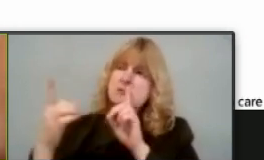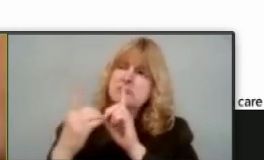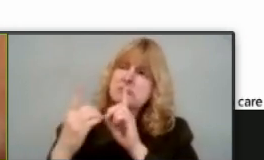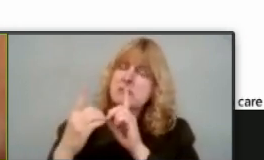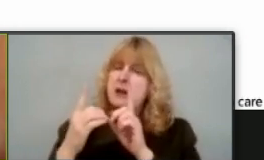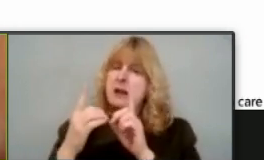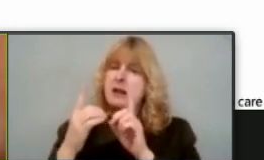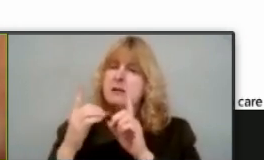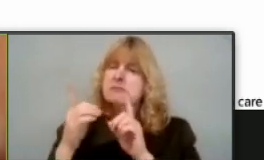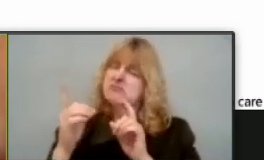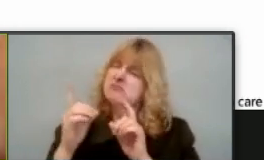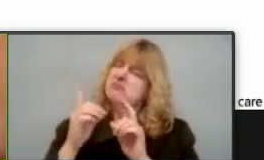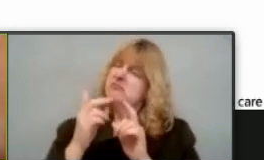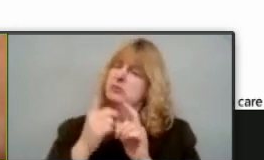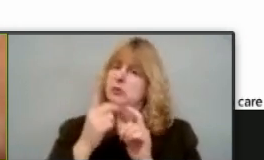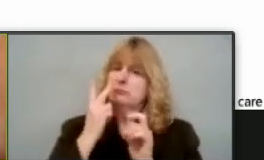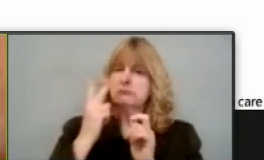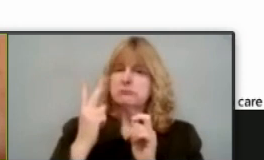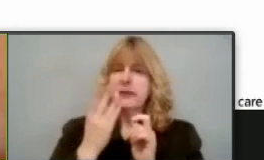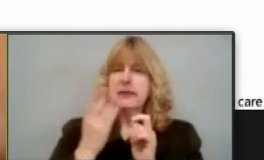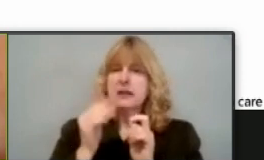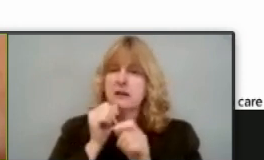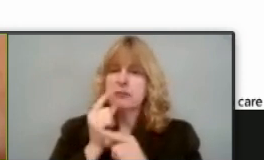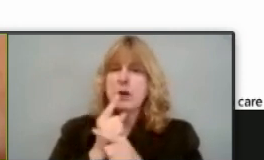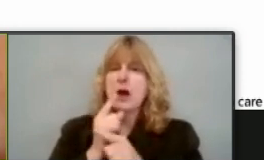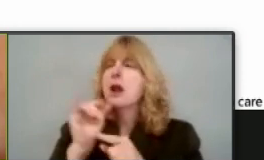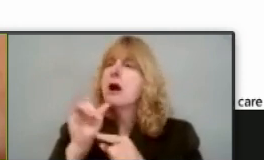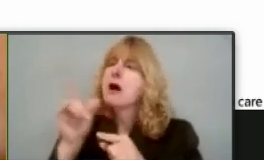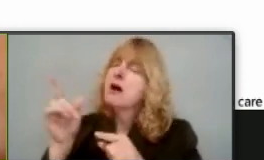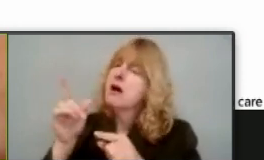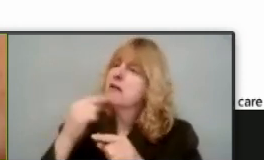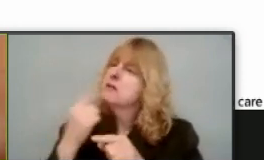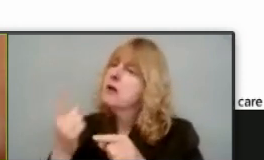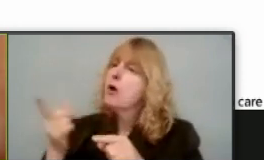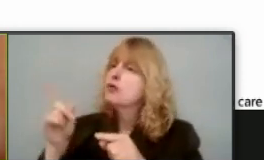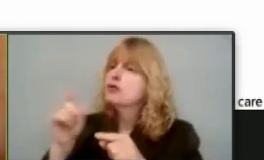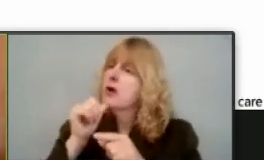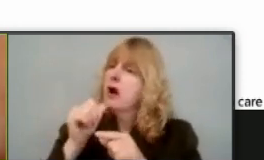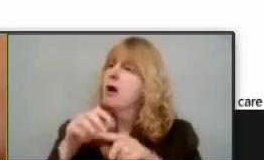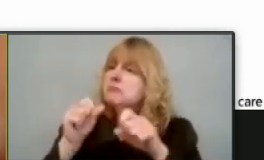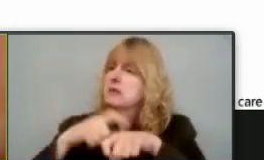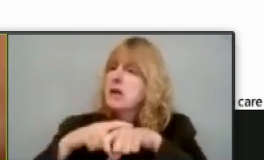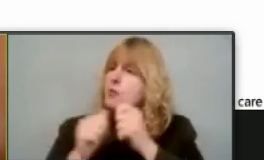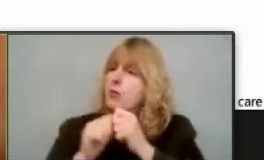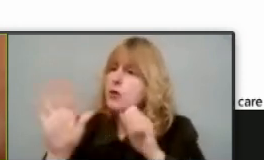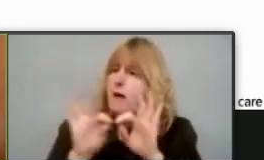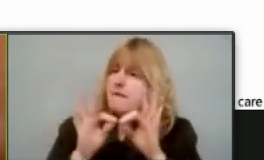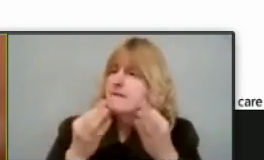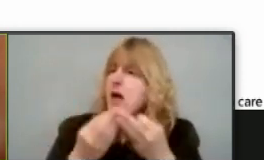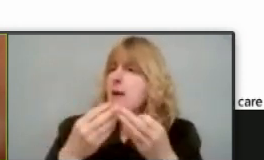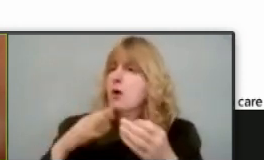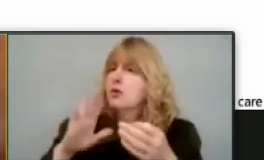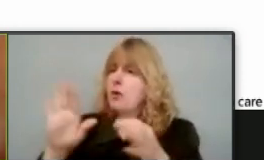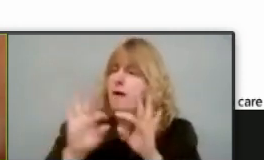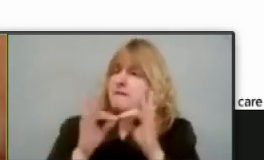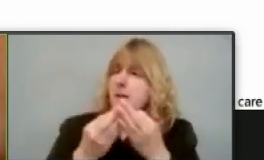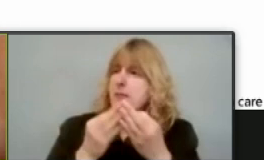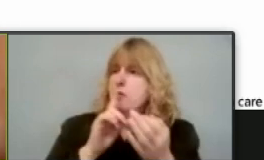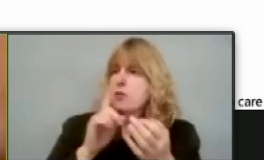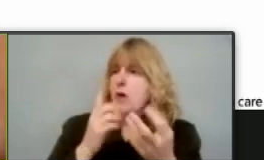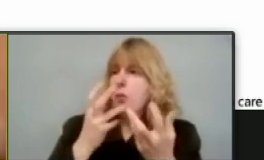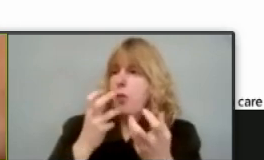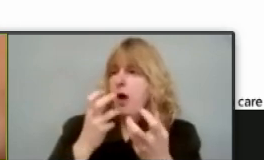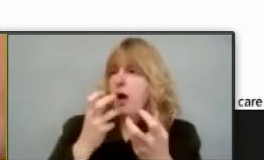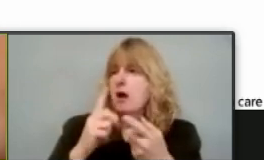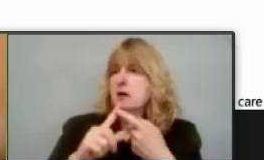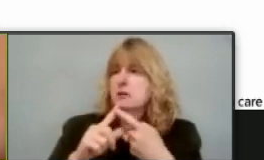right, they're telling them, you shouldn't spend time with your family, your family's out to get you. You shouldn't spend time with your friends. They're trying to